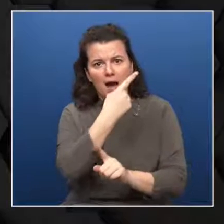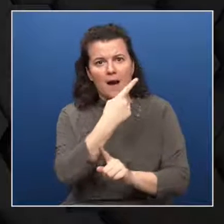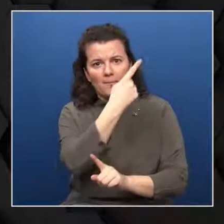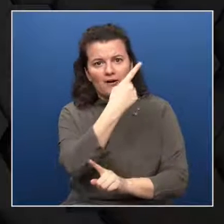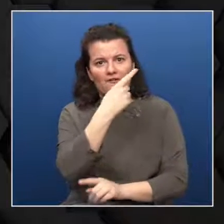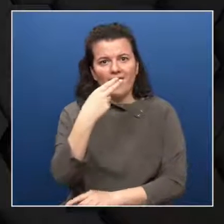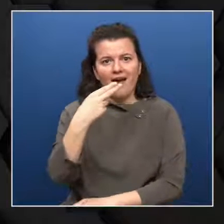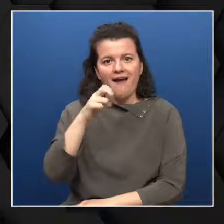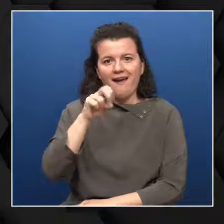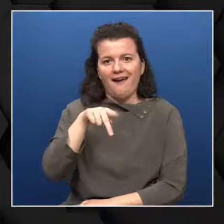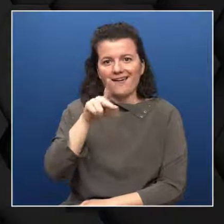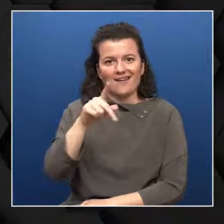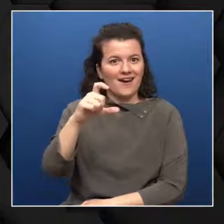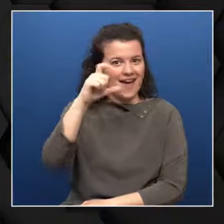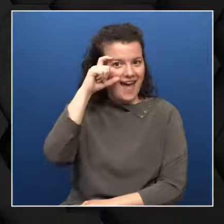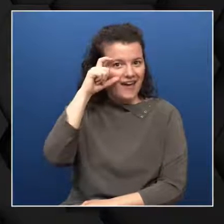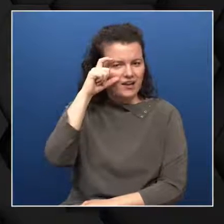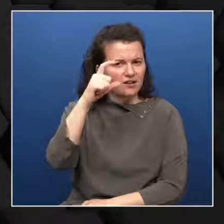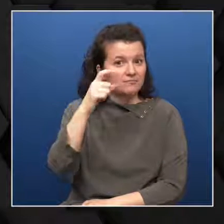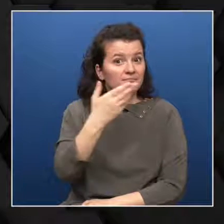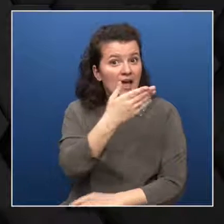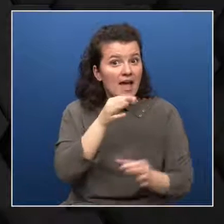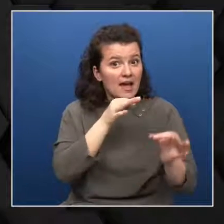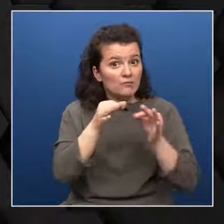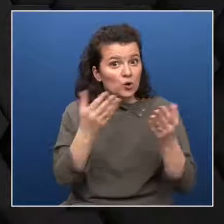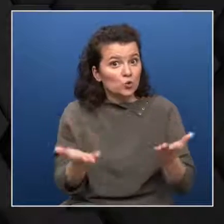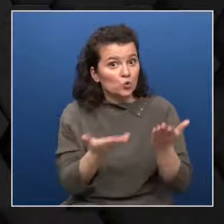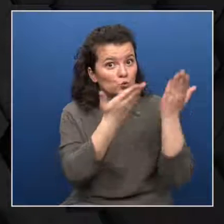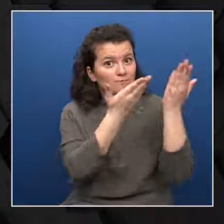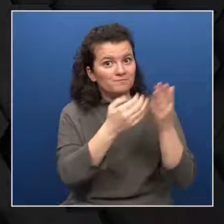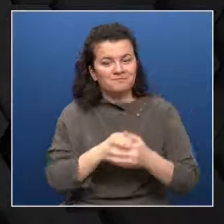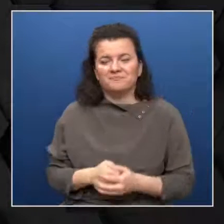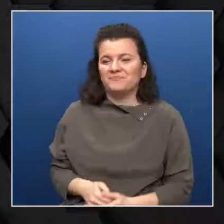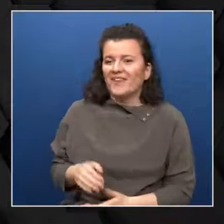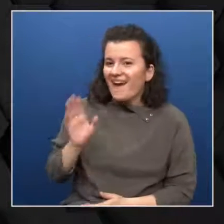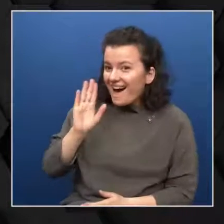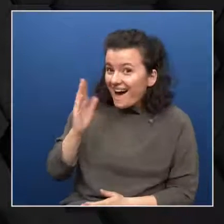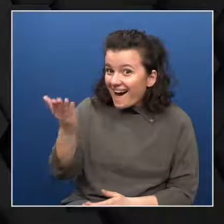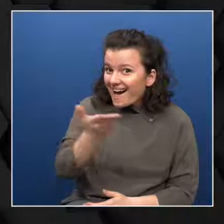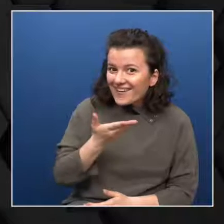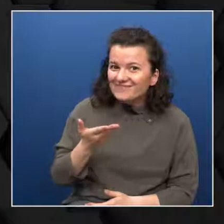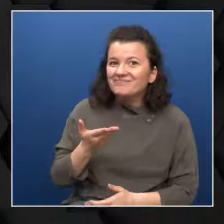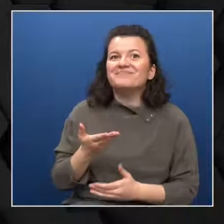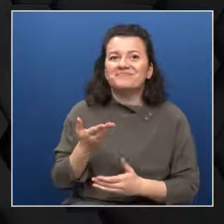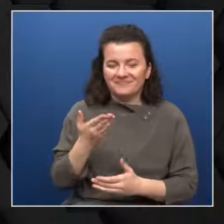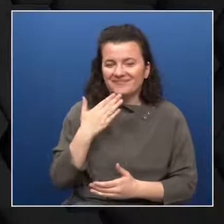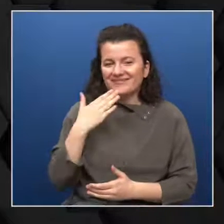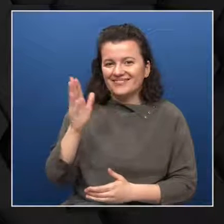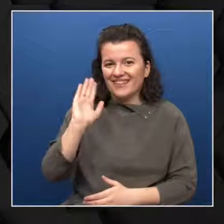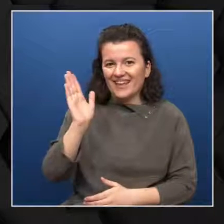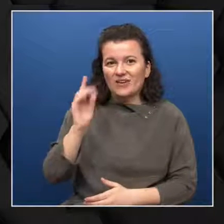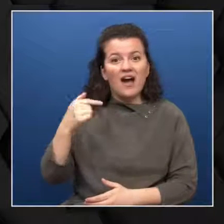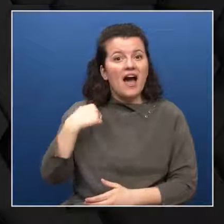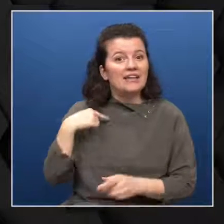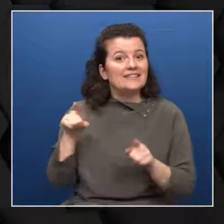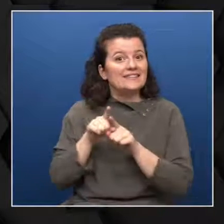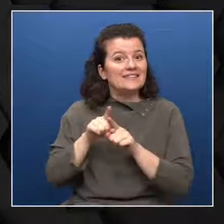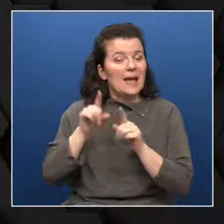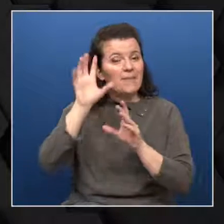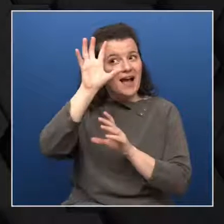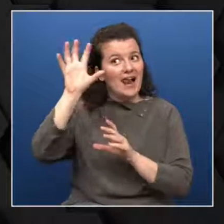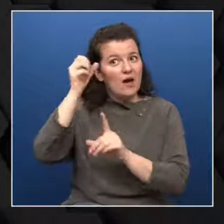deal. Hi everyone, thank you so much for joining. My name is Henk and I'm also a cloud advocate, but